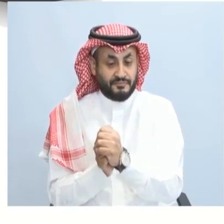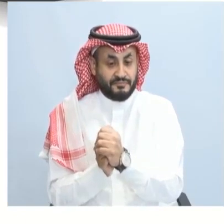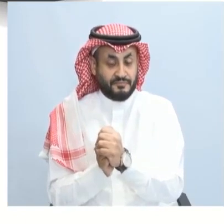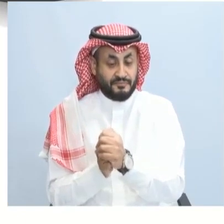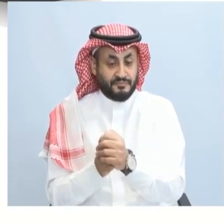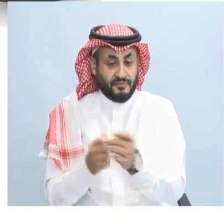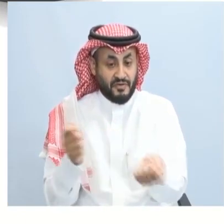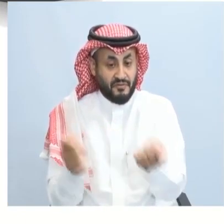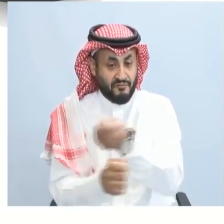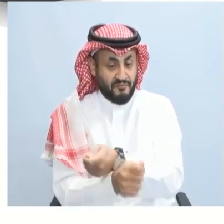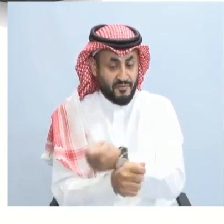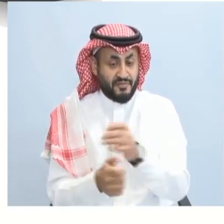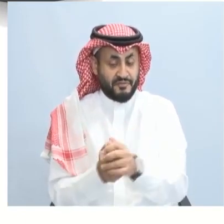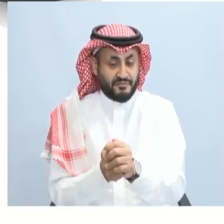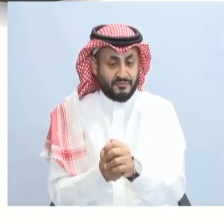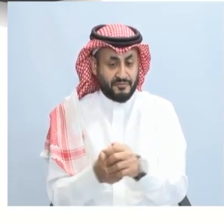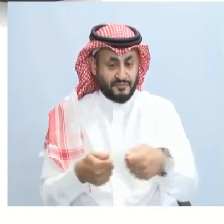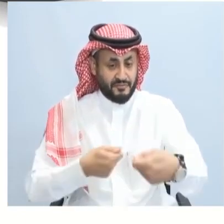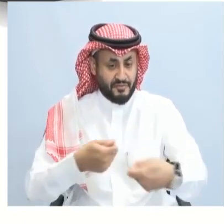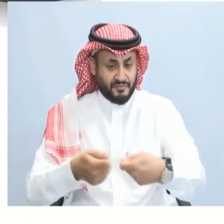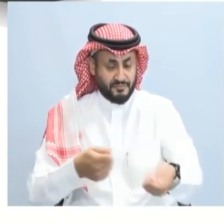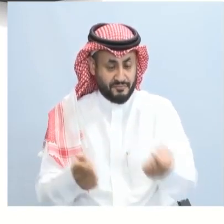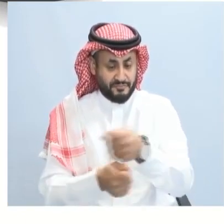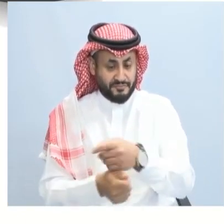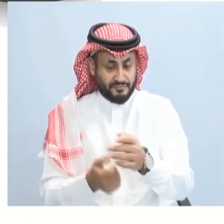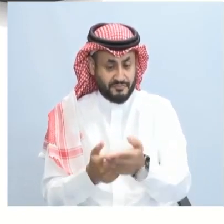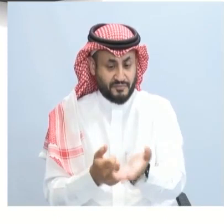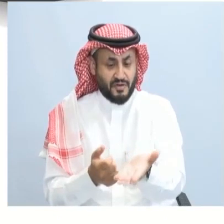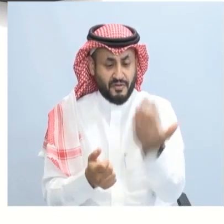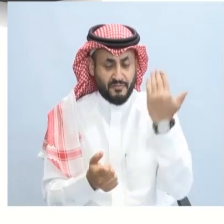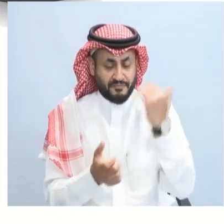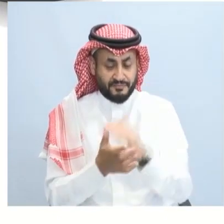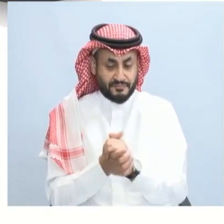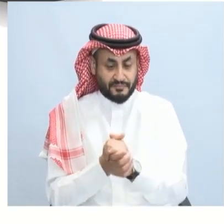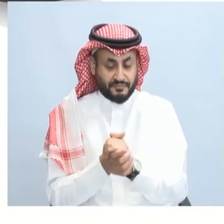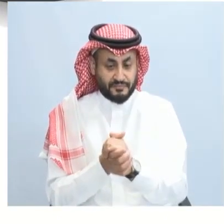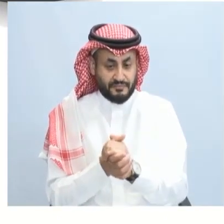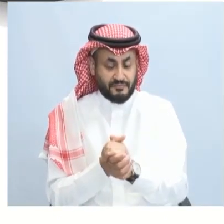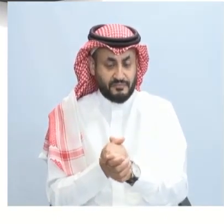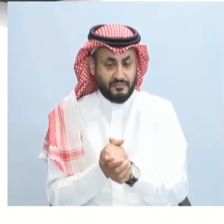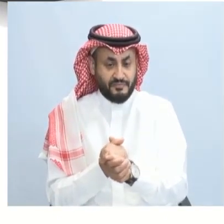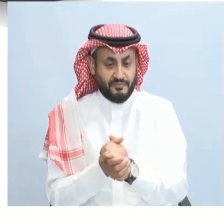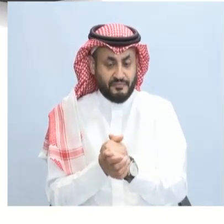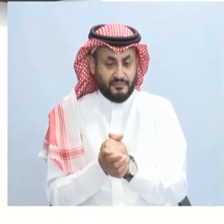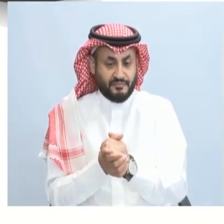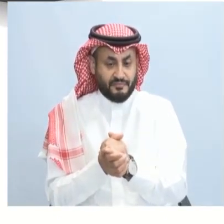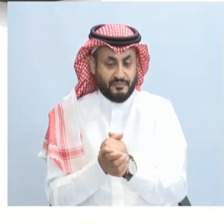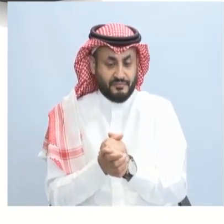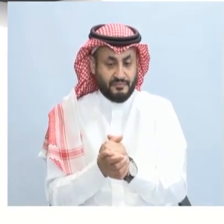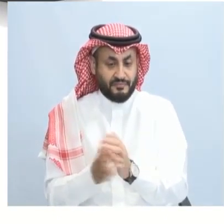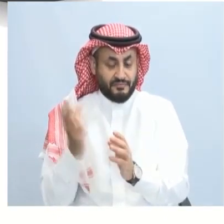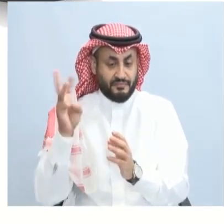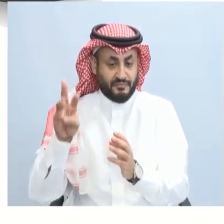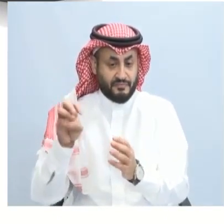bartering. Bartering, when did it appear? It appeared 9000 BCE. Then we have number two is